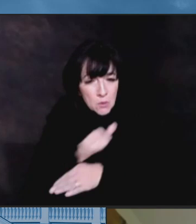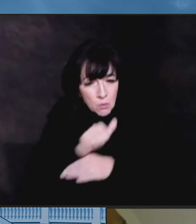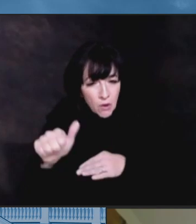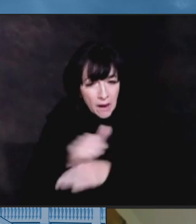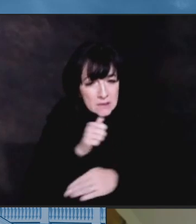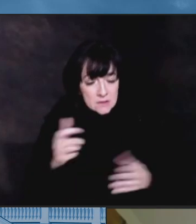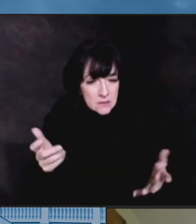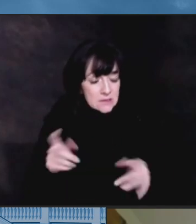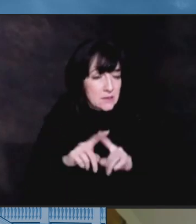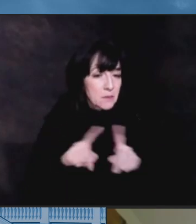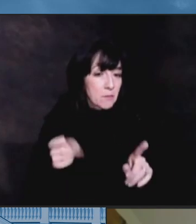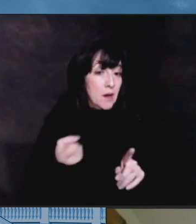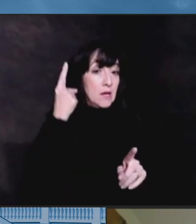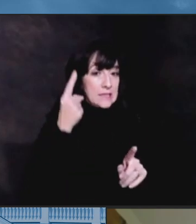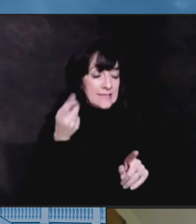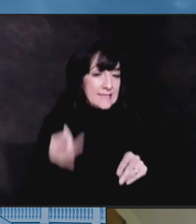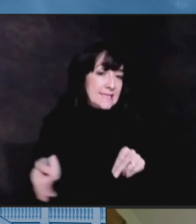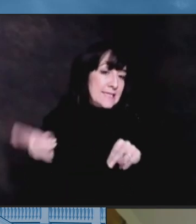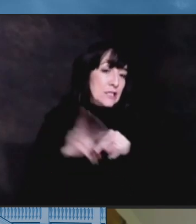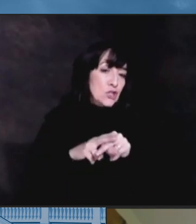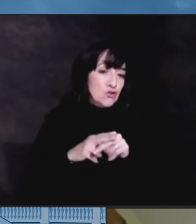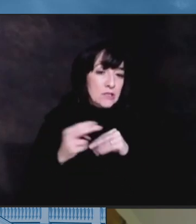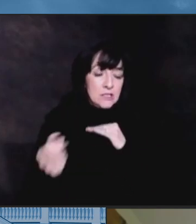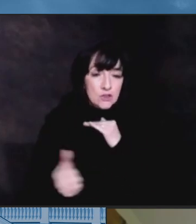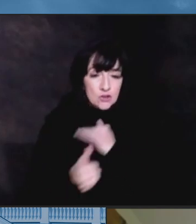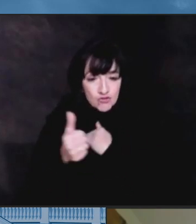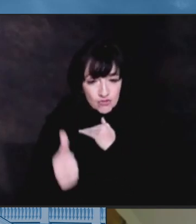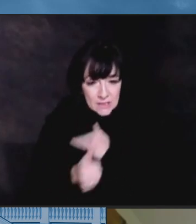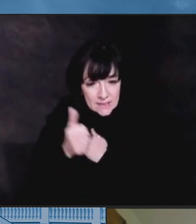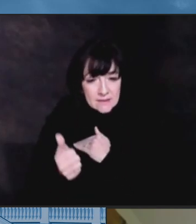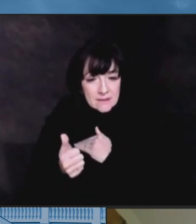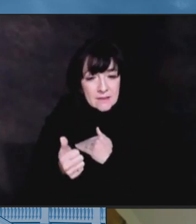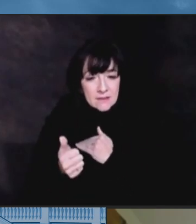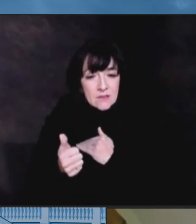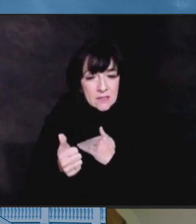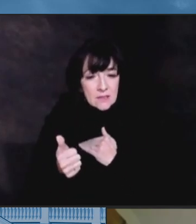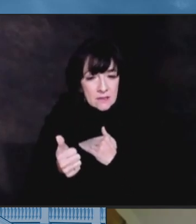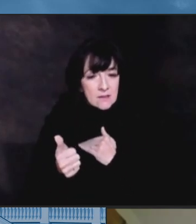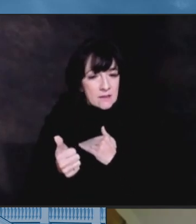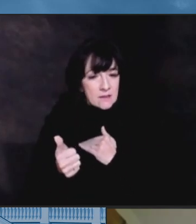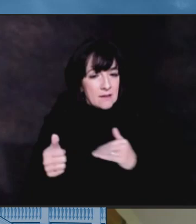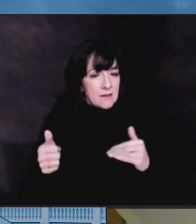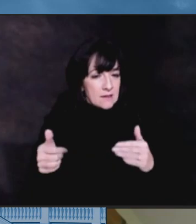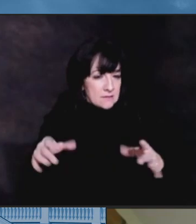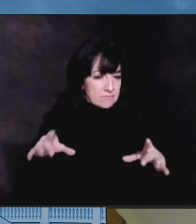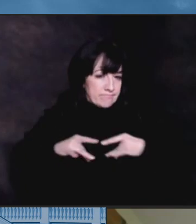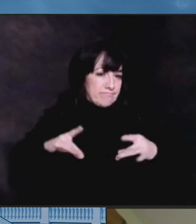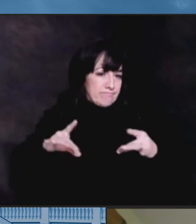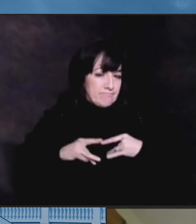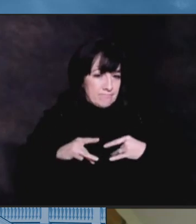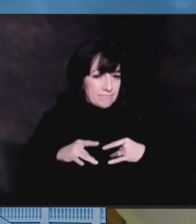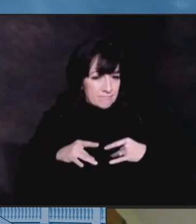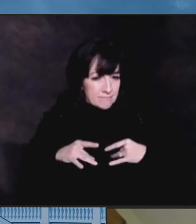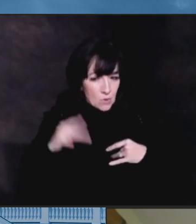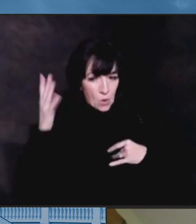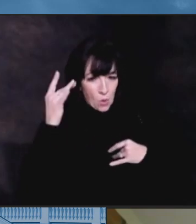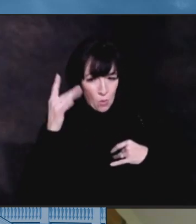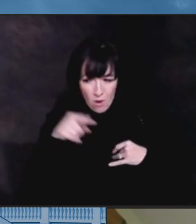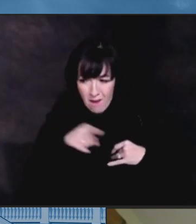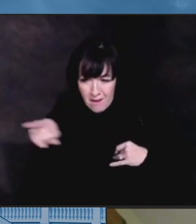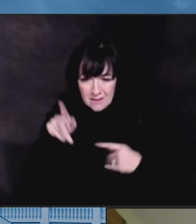of competition because you're adding or you're increasing the number of contacts that people are